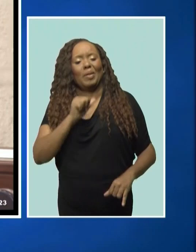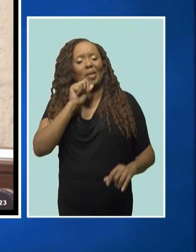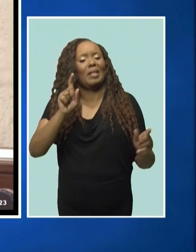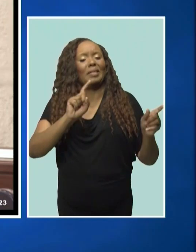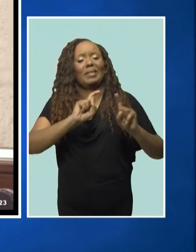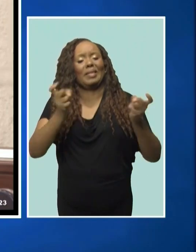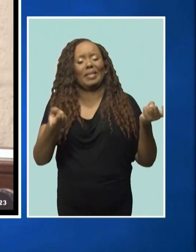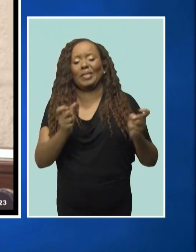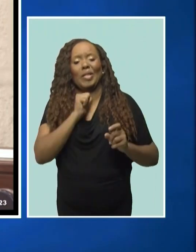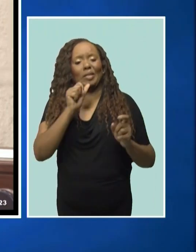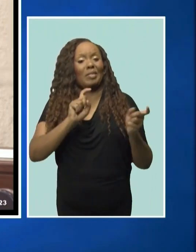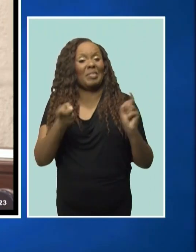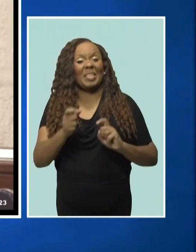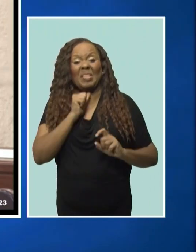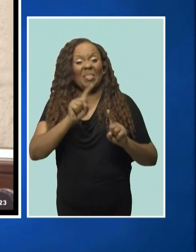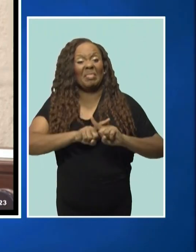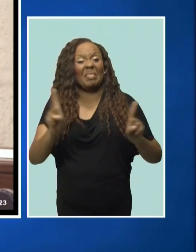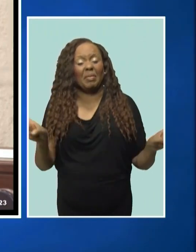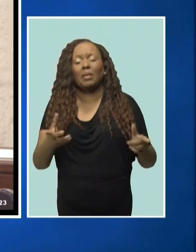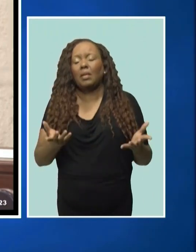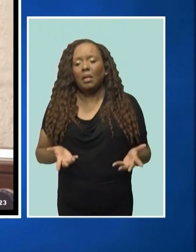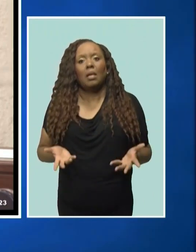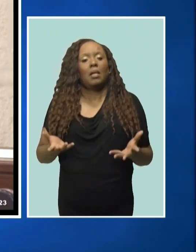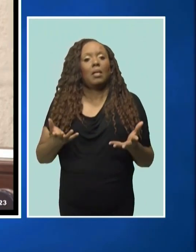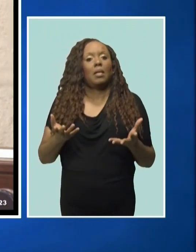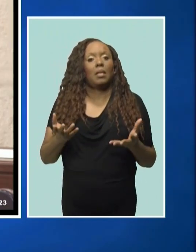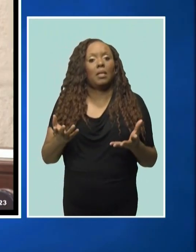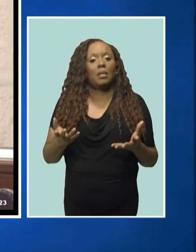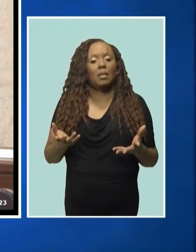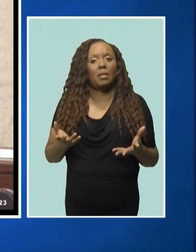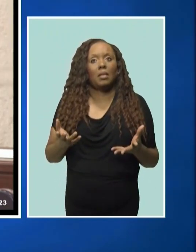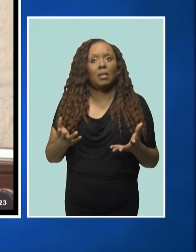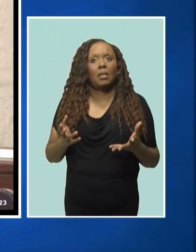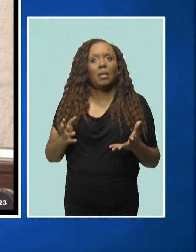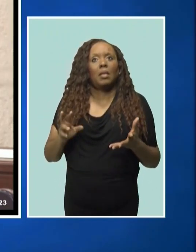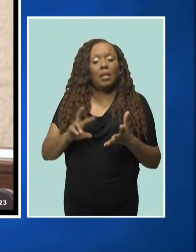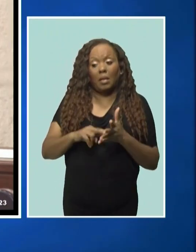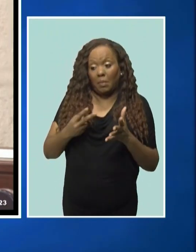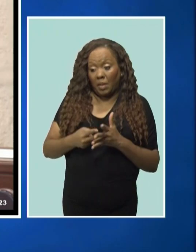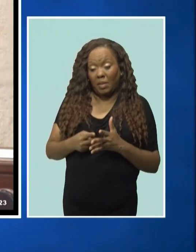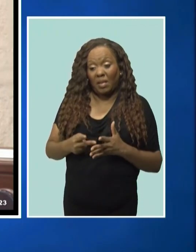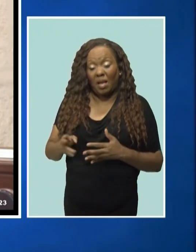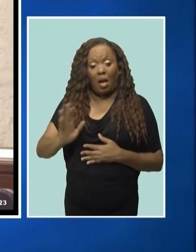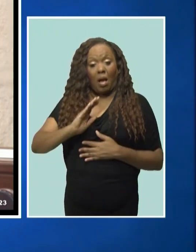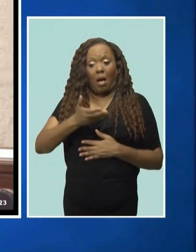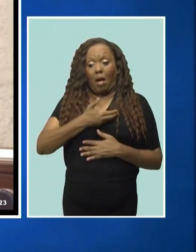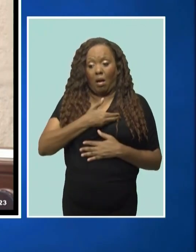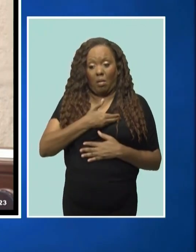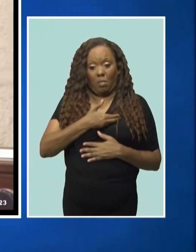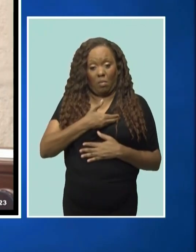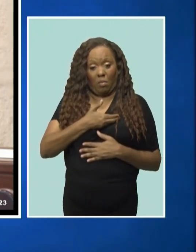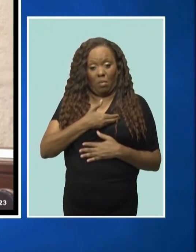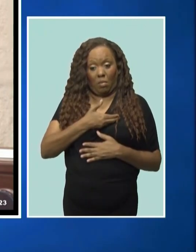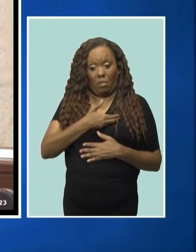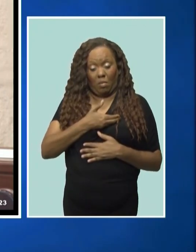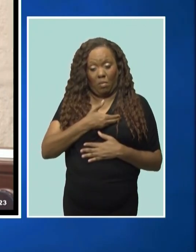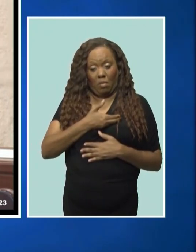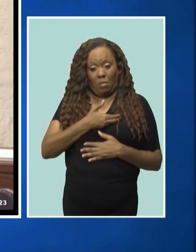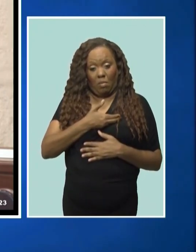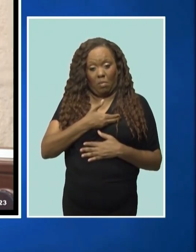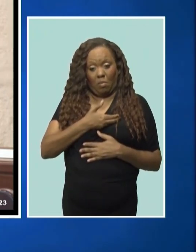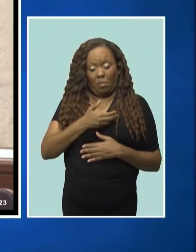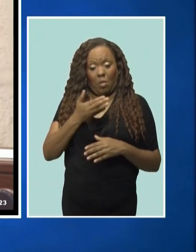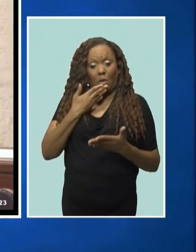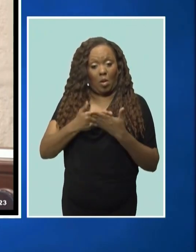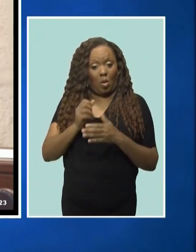Speaker, the efforts of, or the well-meaning efforts can very well be